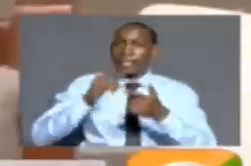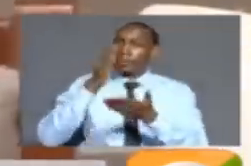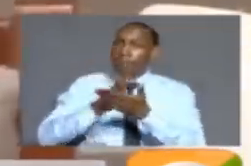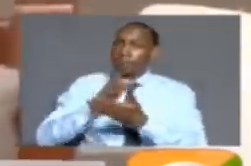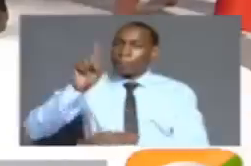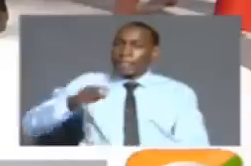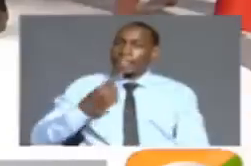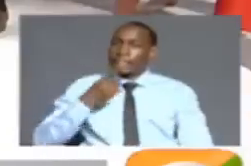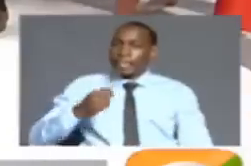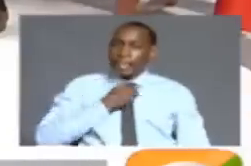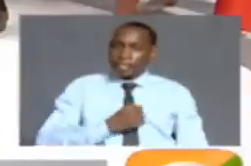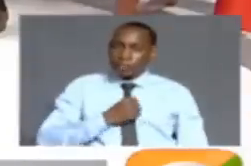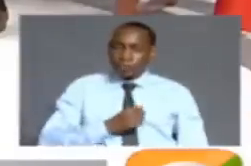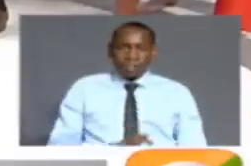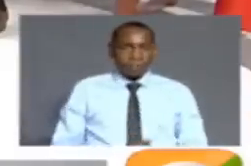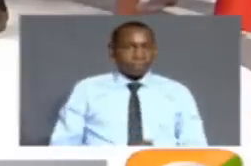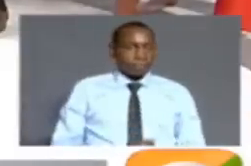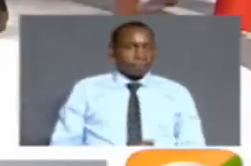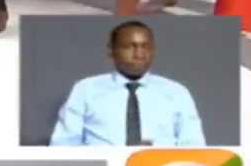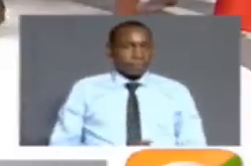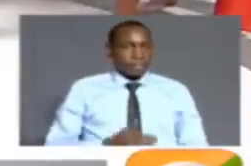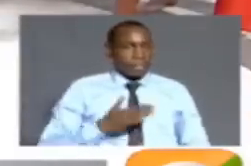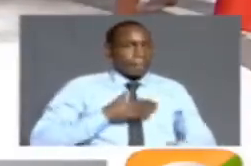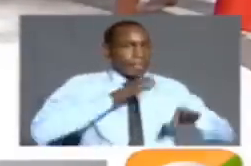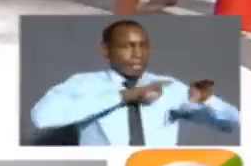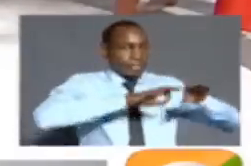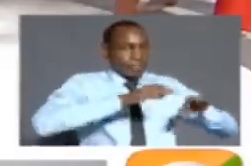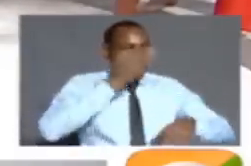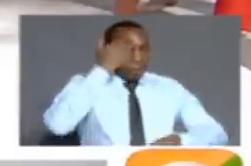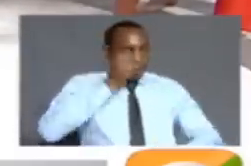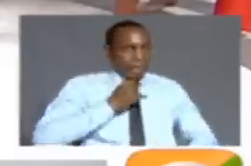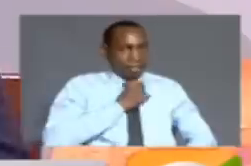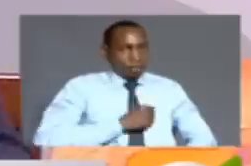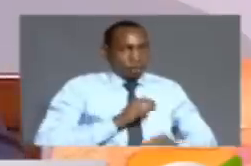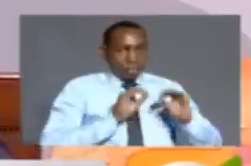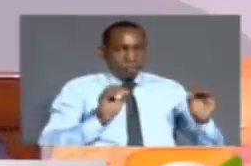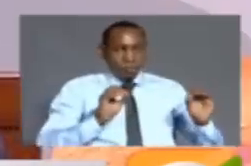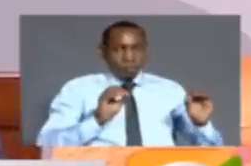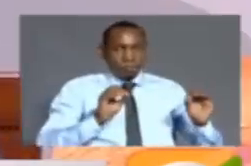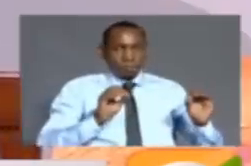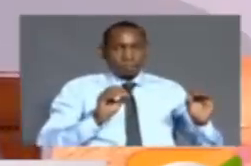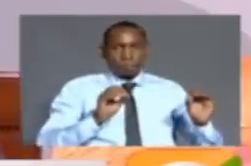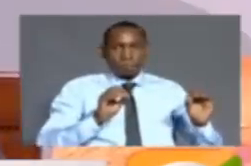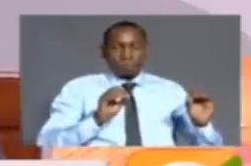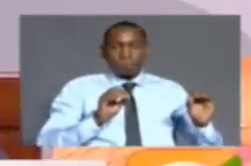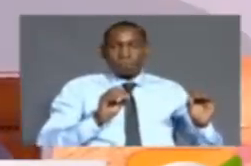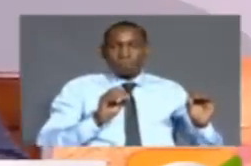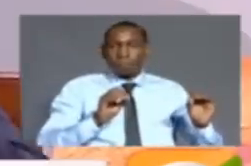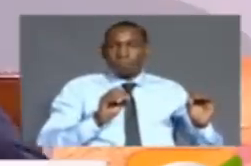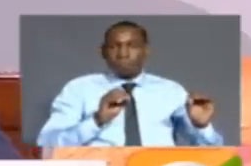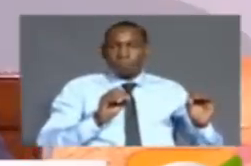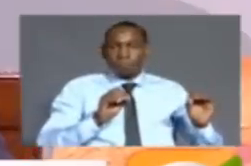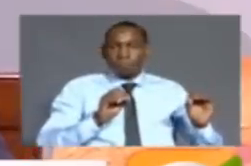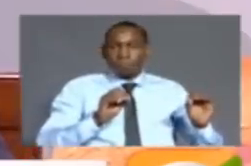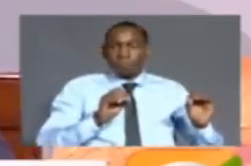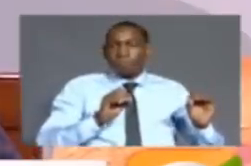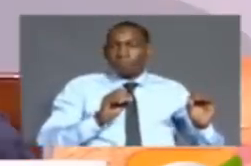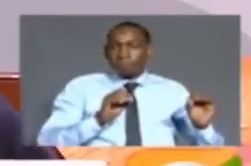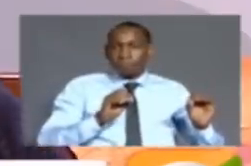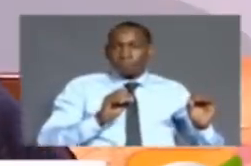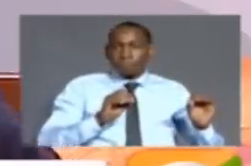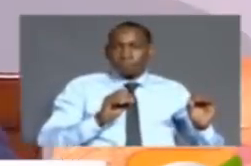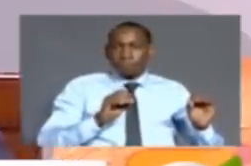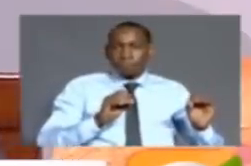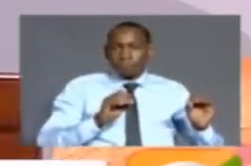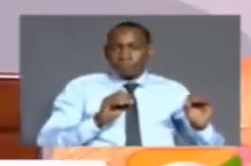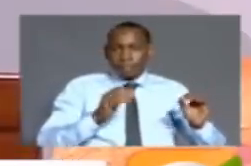him an apology. Let me qualify why we don't owe him an apology. Good. Because it behooves him, to look at what